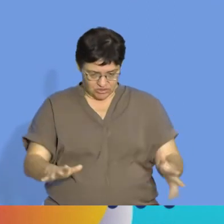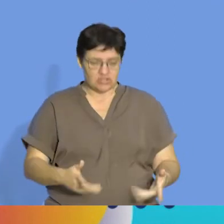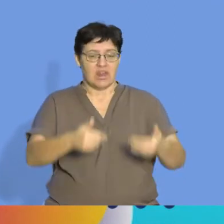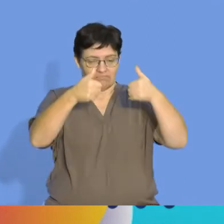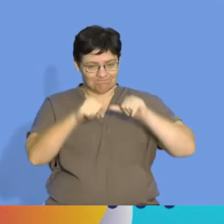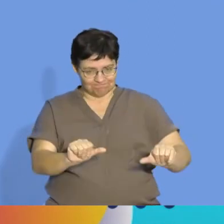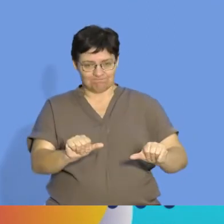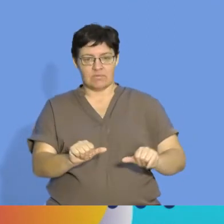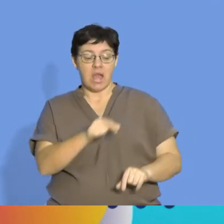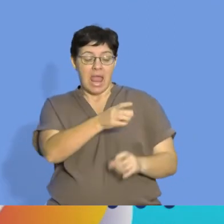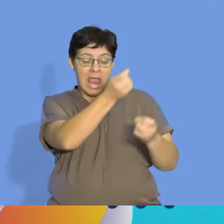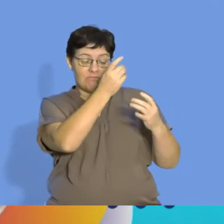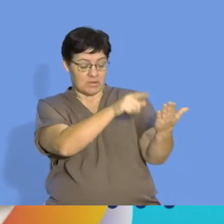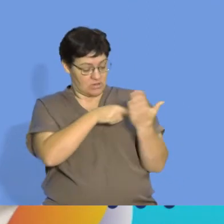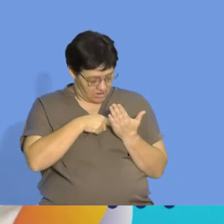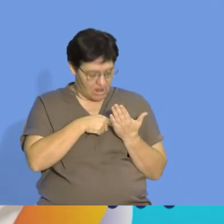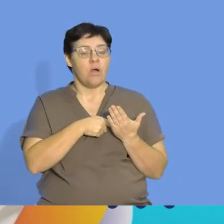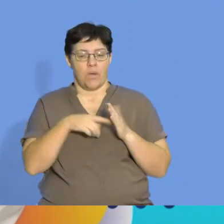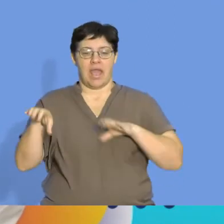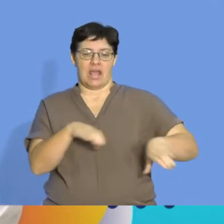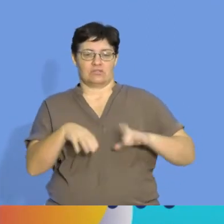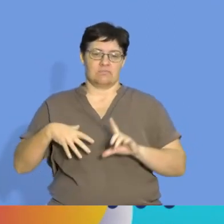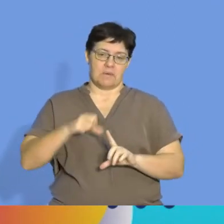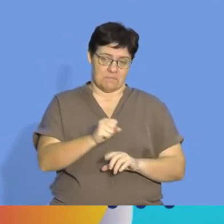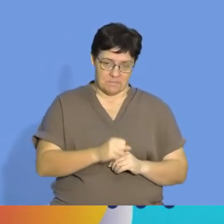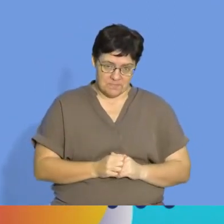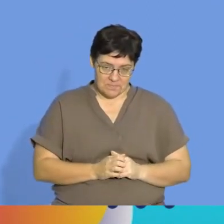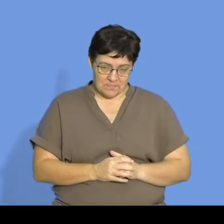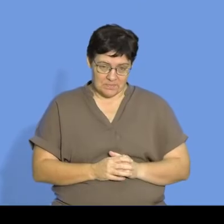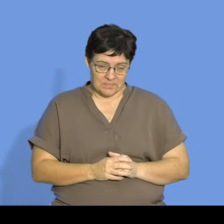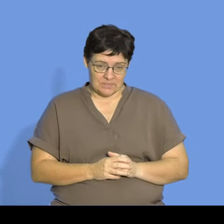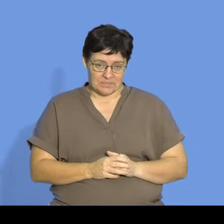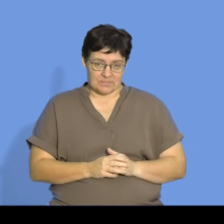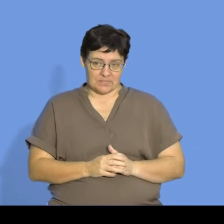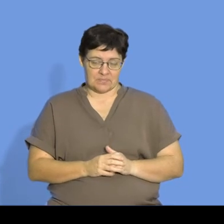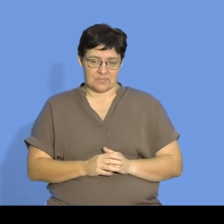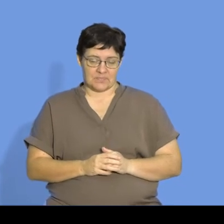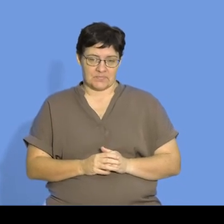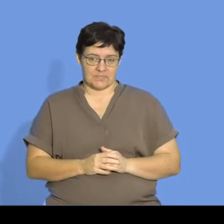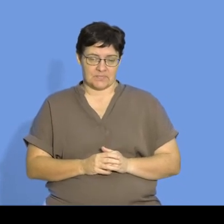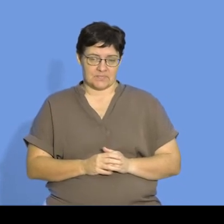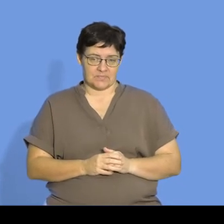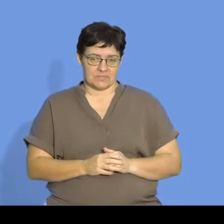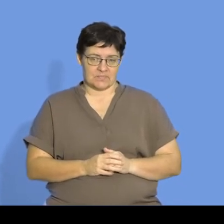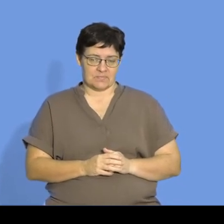taking action based on the information that we have available. Right.